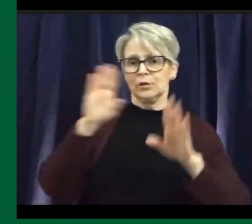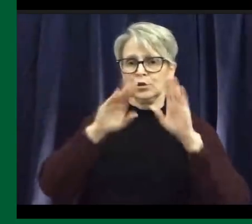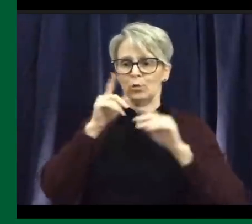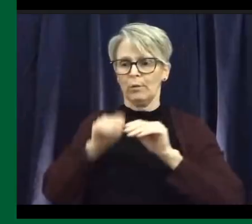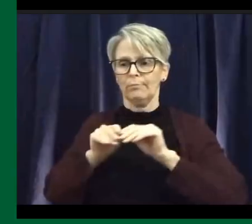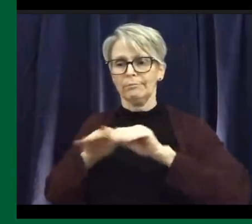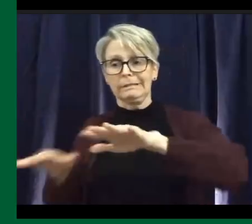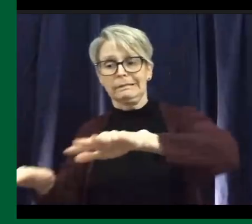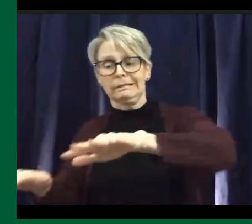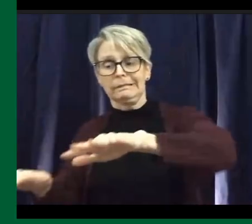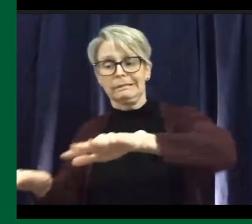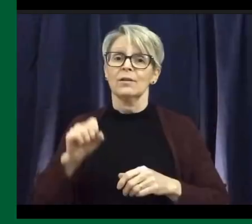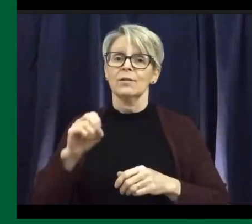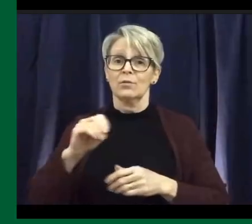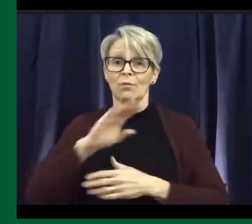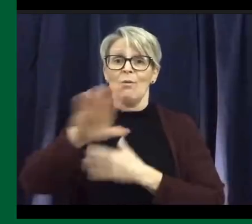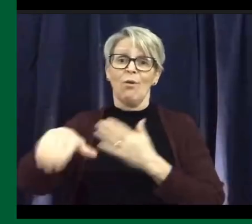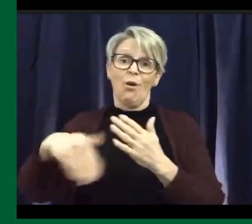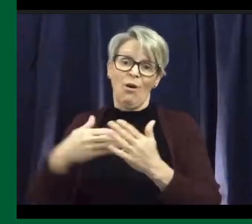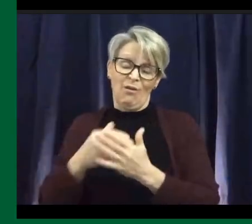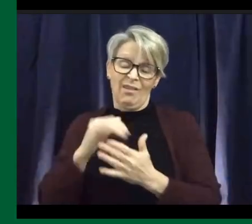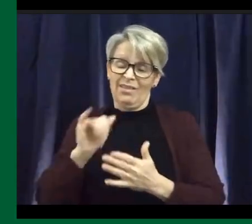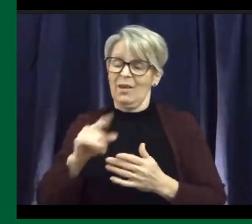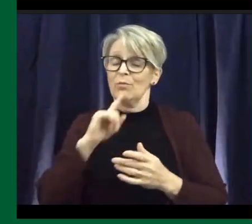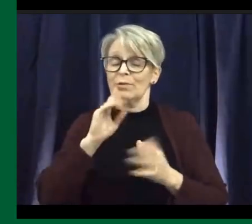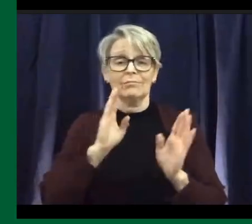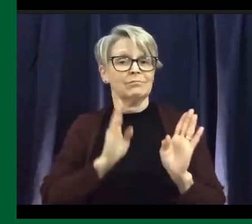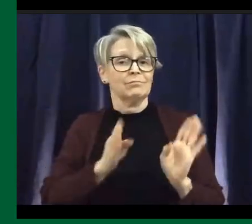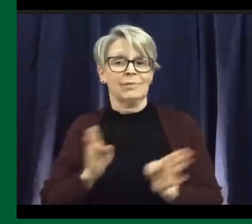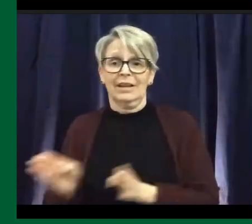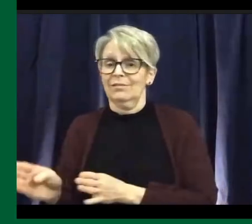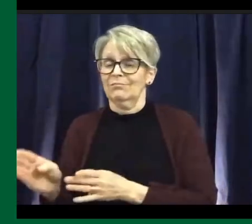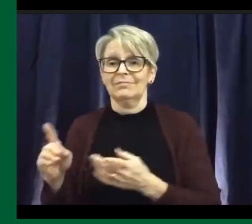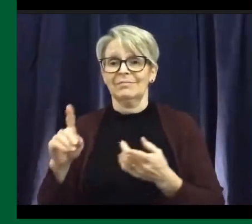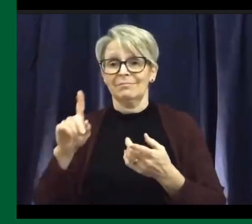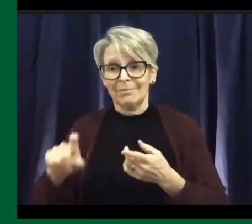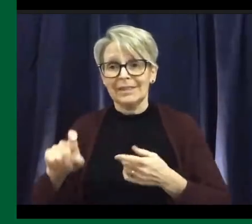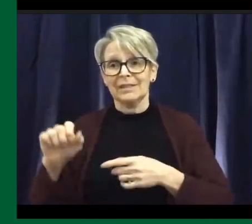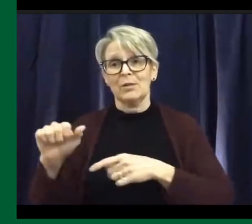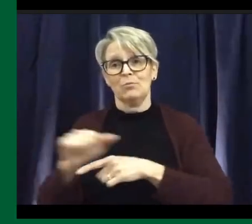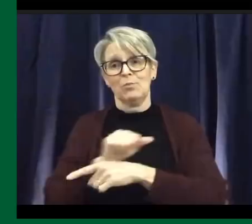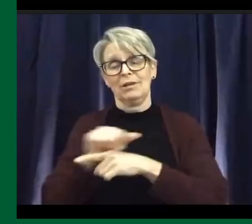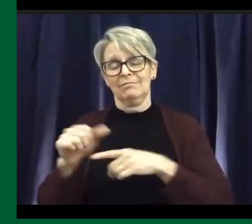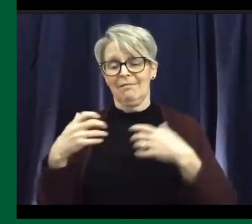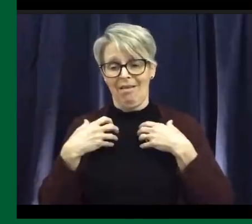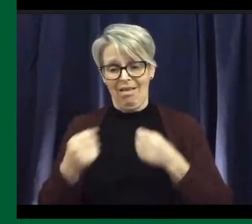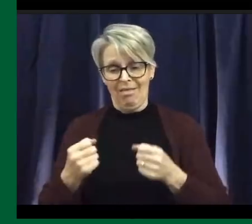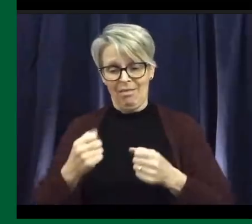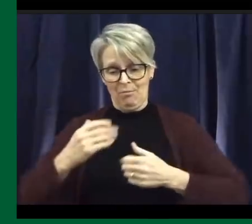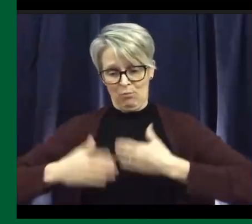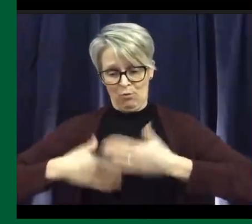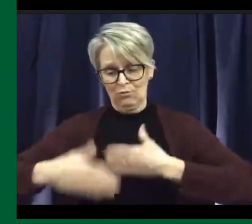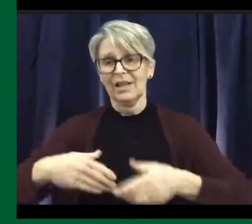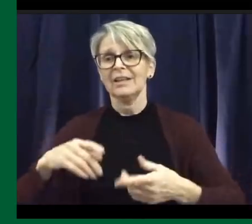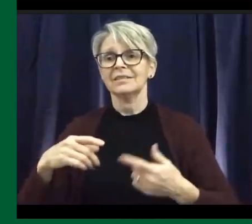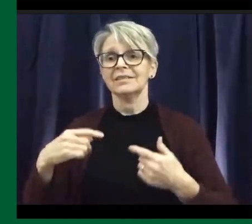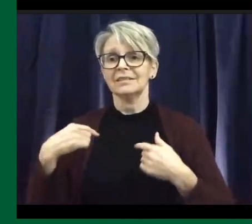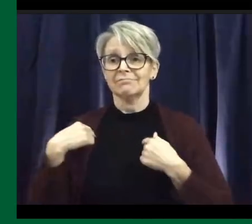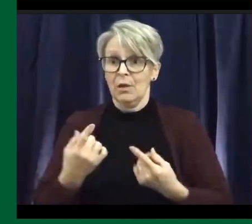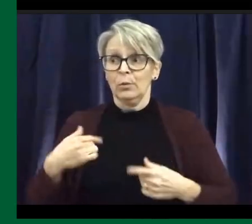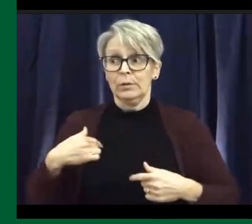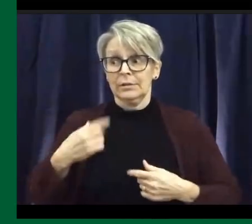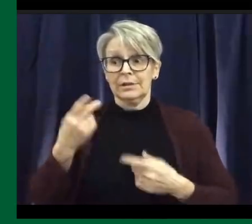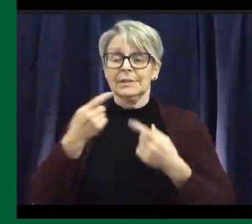So all of this just compels us to really keep practicing all the public health measures we have been practicing very successfully, and